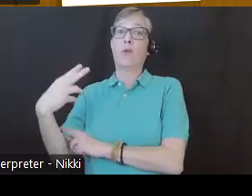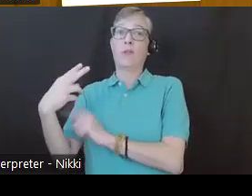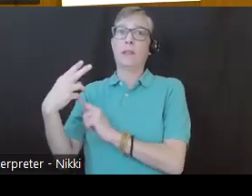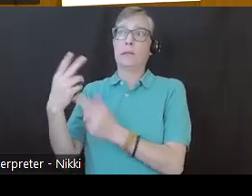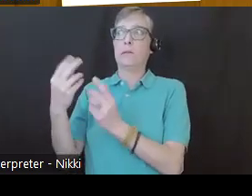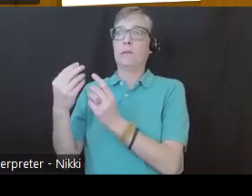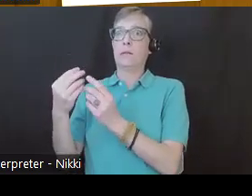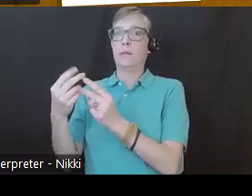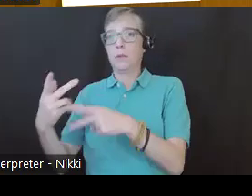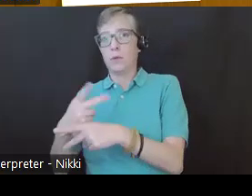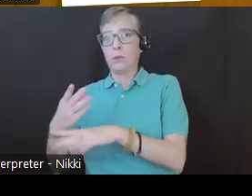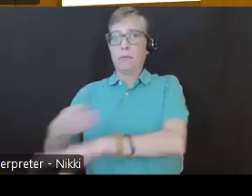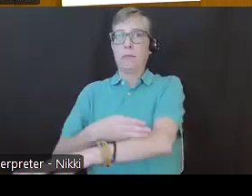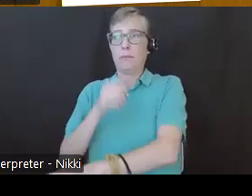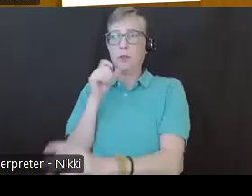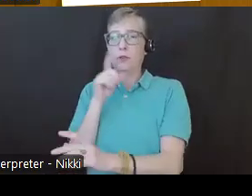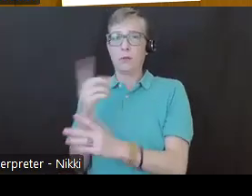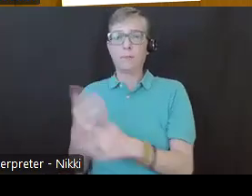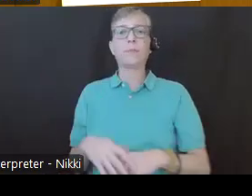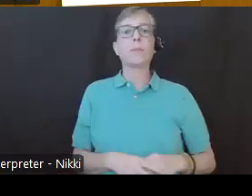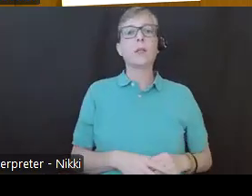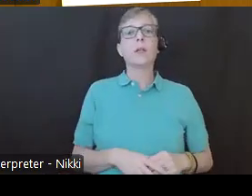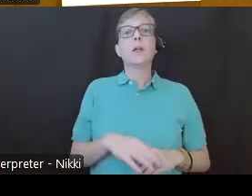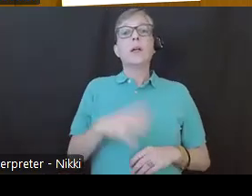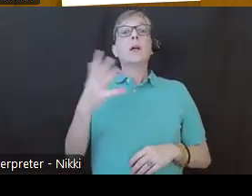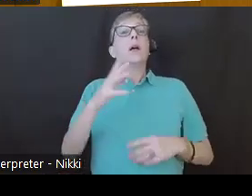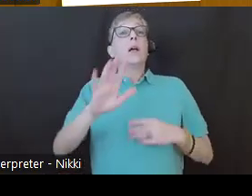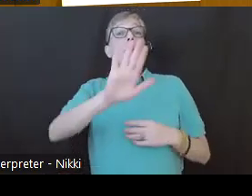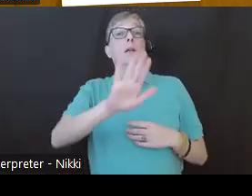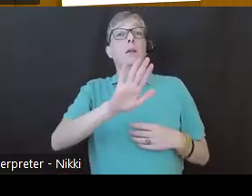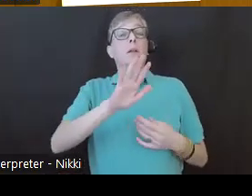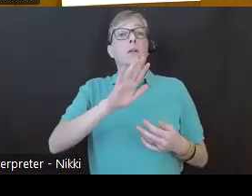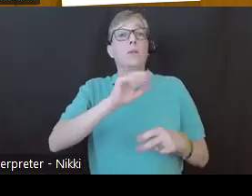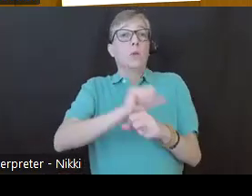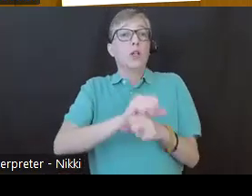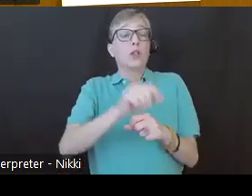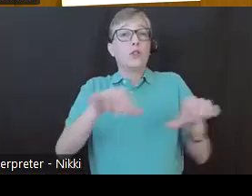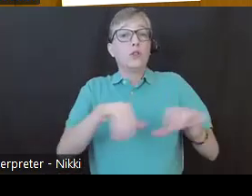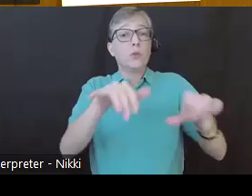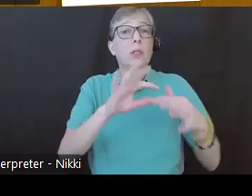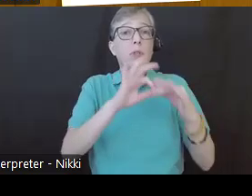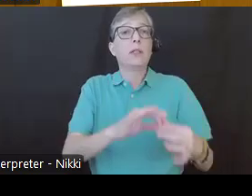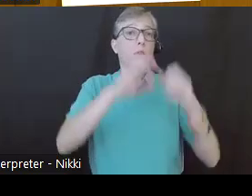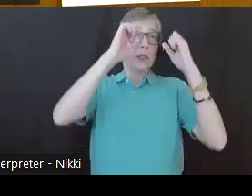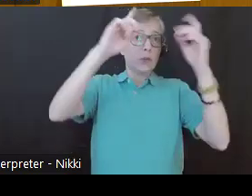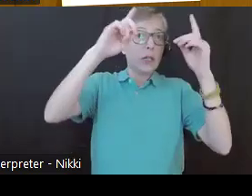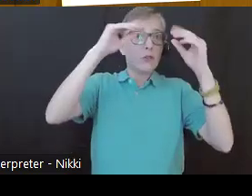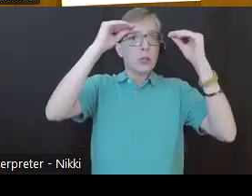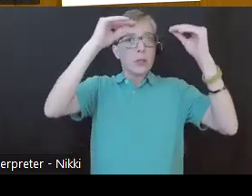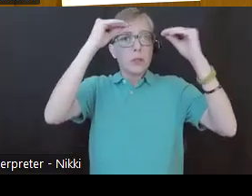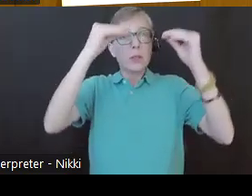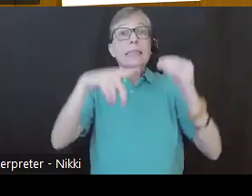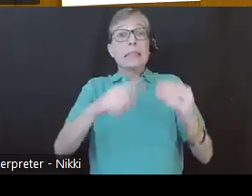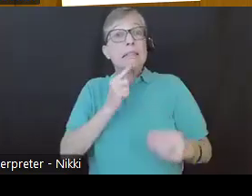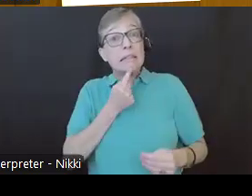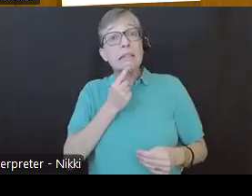families in the work that you're doing, whether it's education? I mean, what do they expect? Yeah. This is a major injury. Yeah. It's